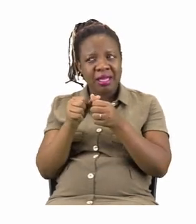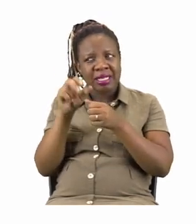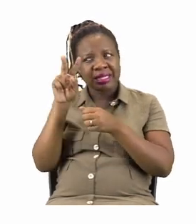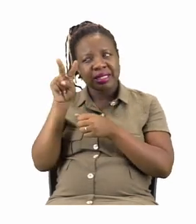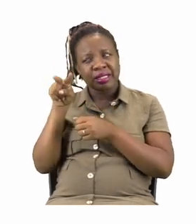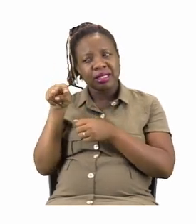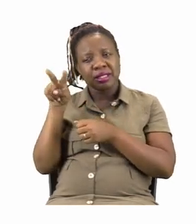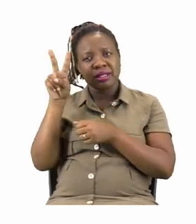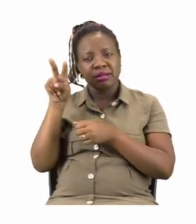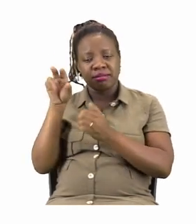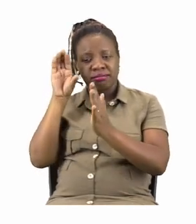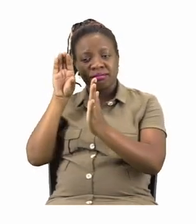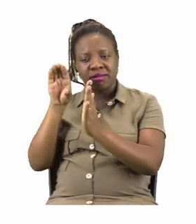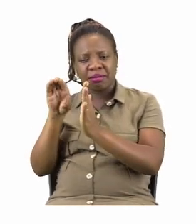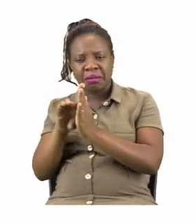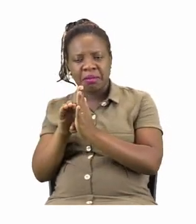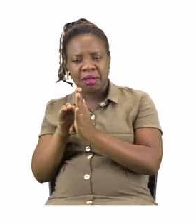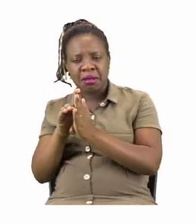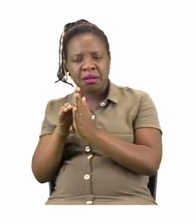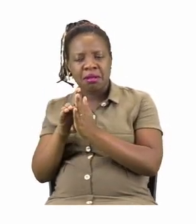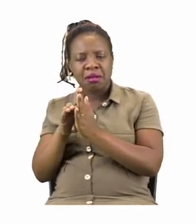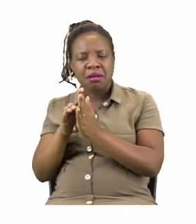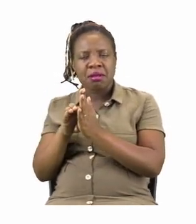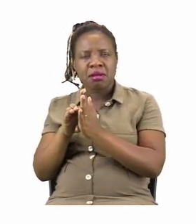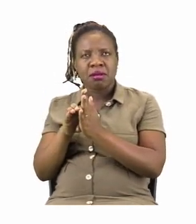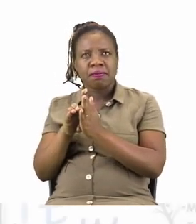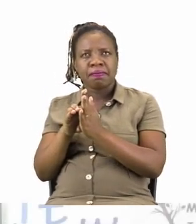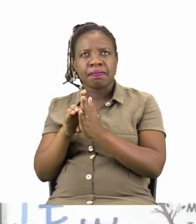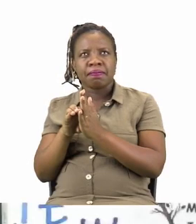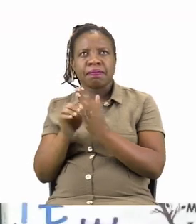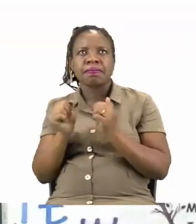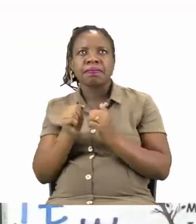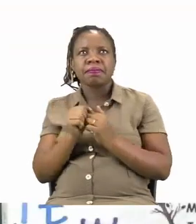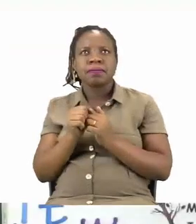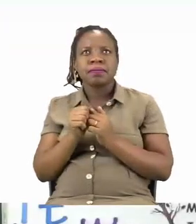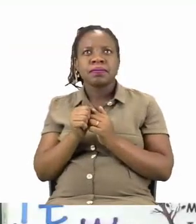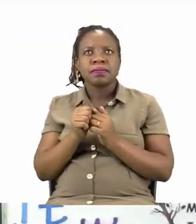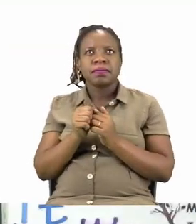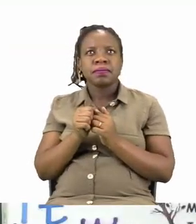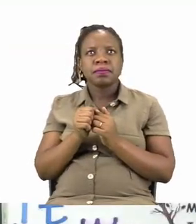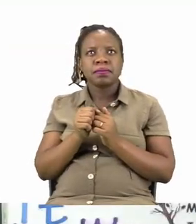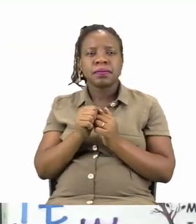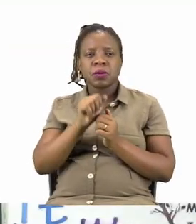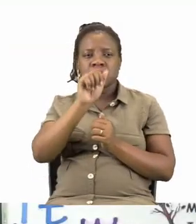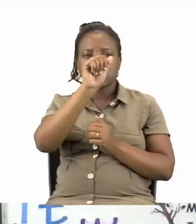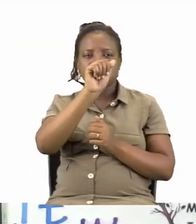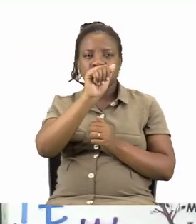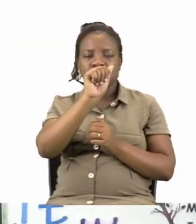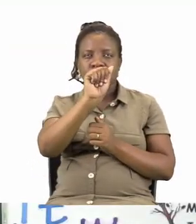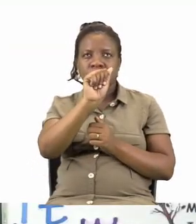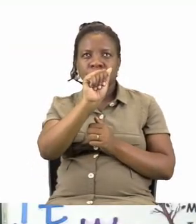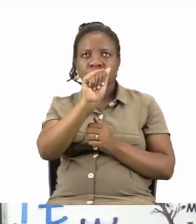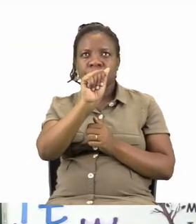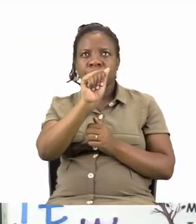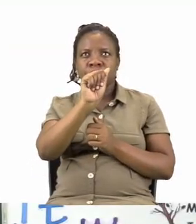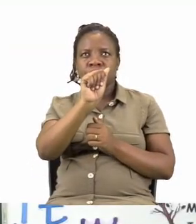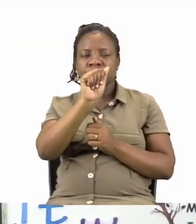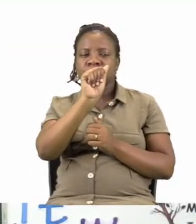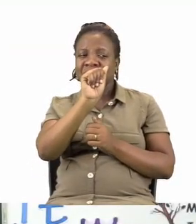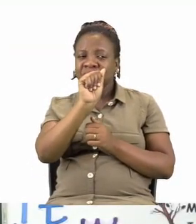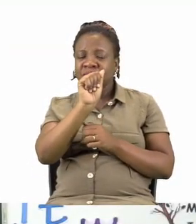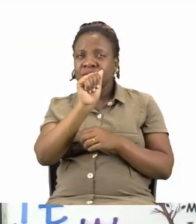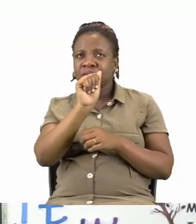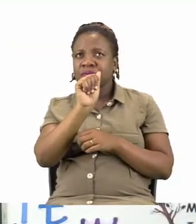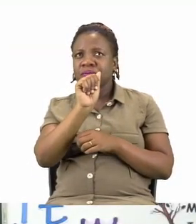clue. Now on the board I wrote the first and the second word. Now you will see I have done the first